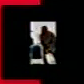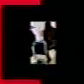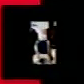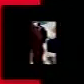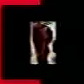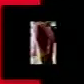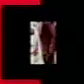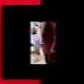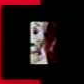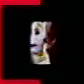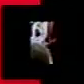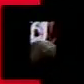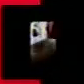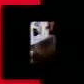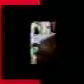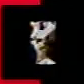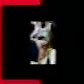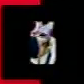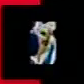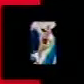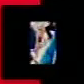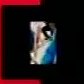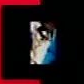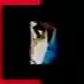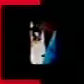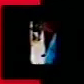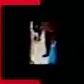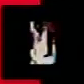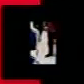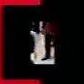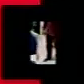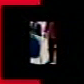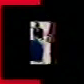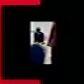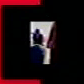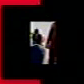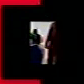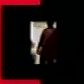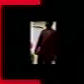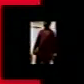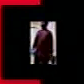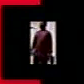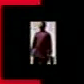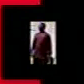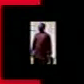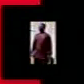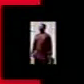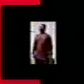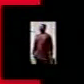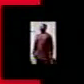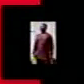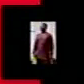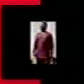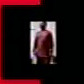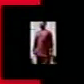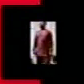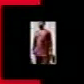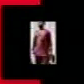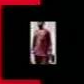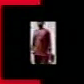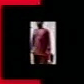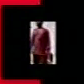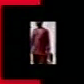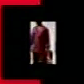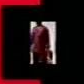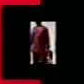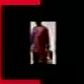demons, all those spirits, all those evil powers, they will go away from your life in Jesus' name. We'll command them